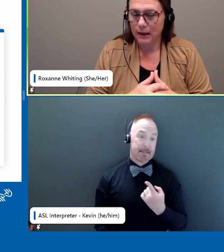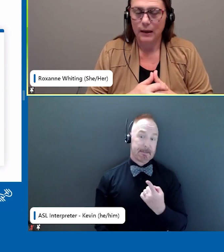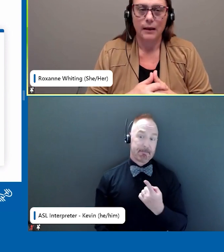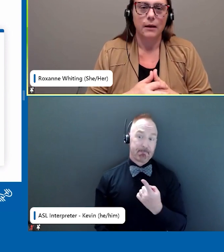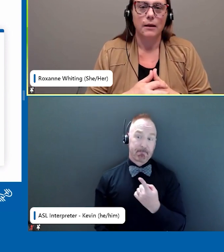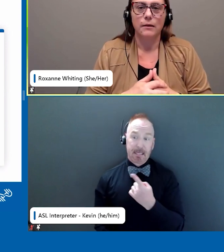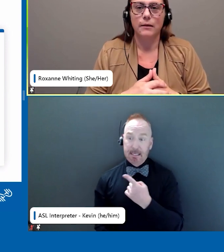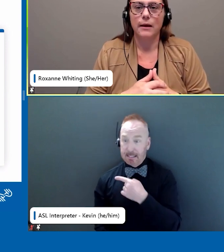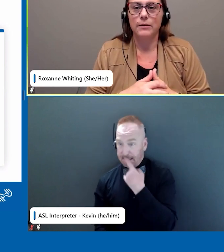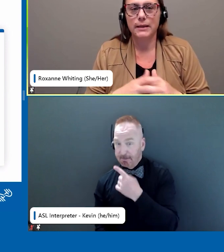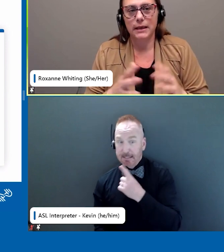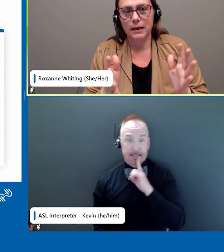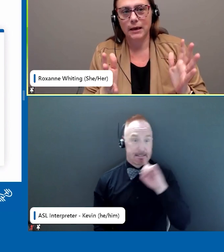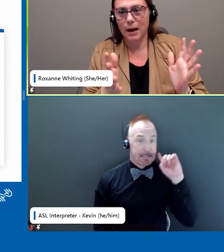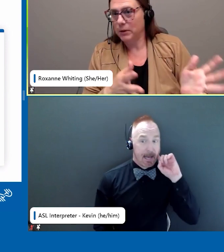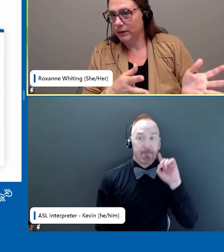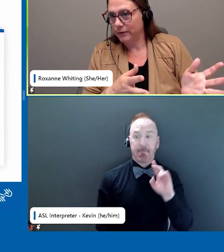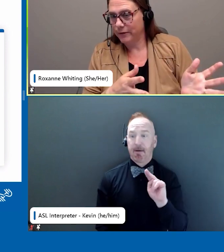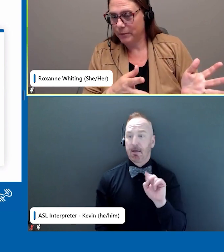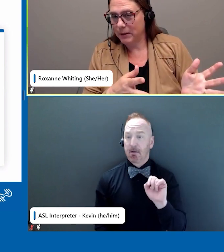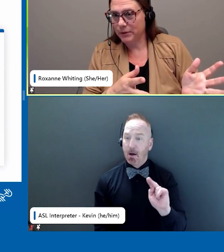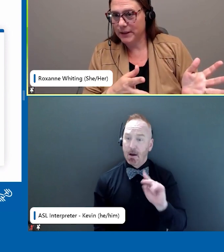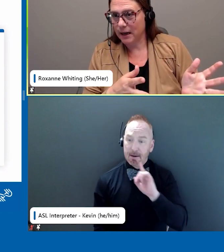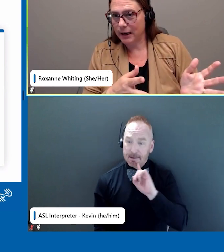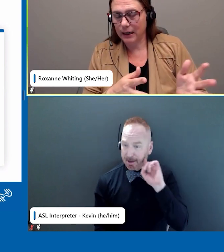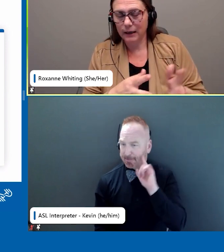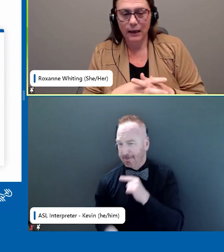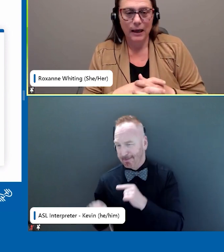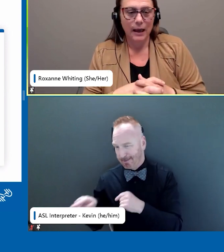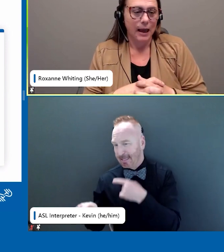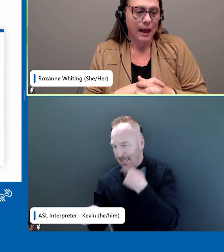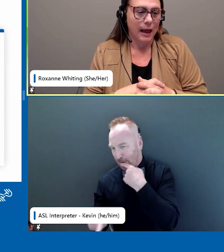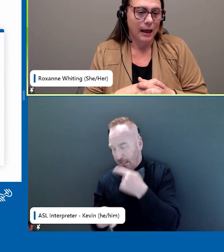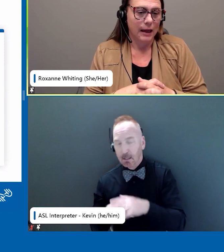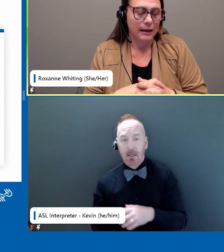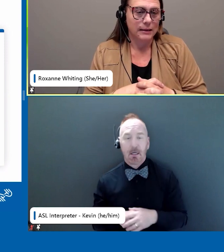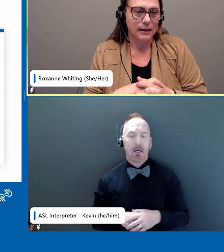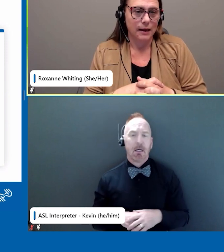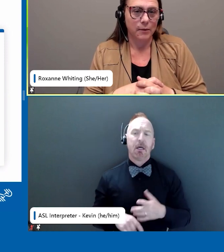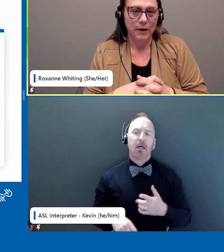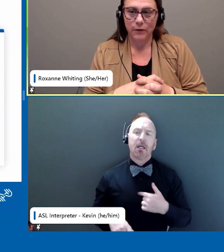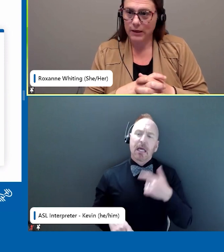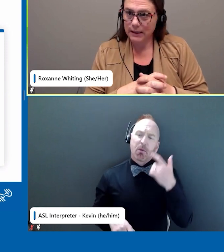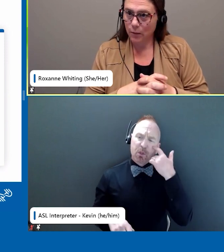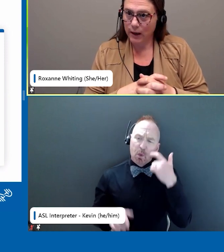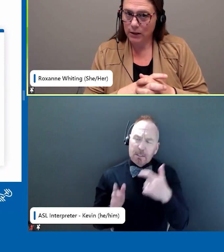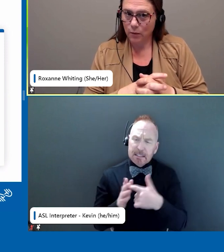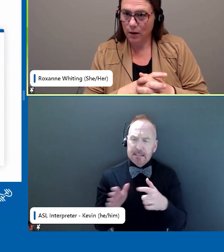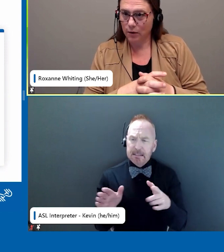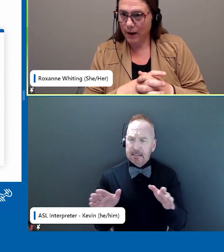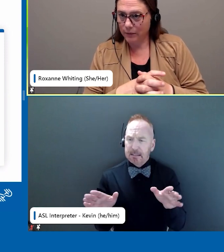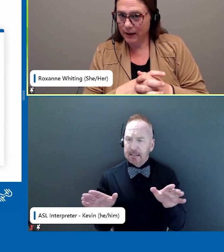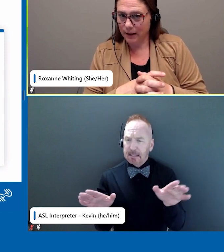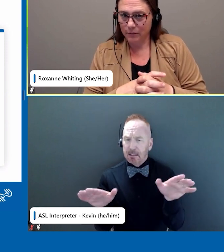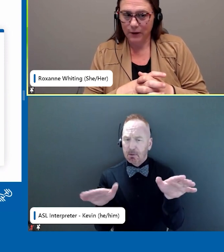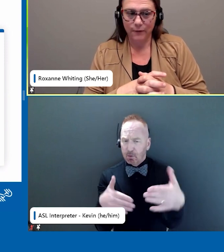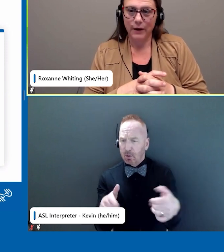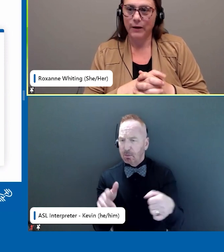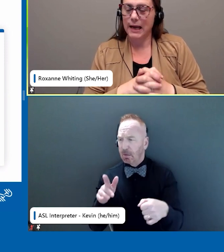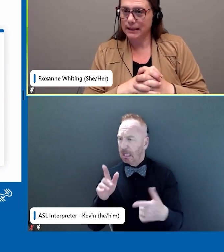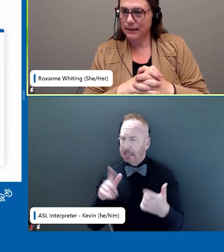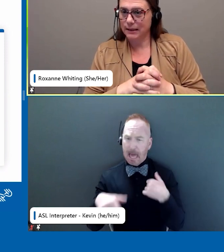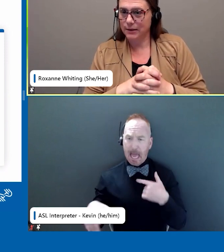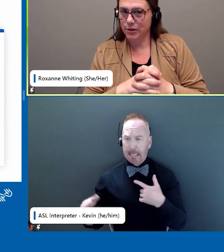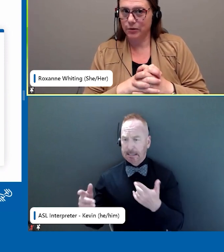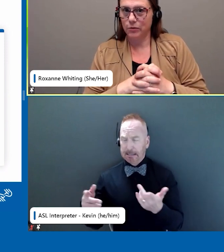room, they'll see a couple of people signing. And if there isn't a way to walk around them, they're